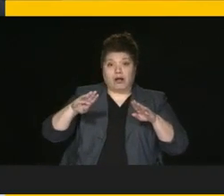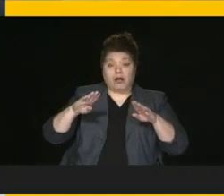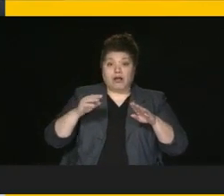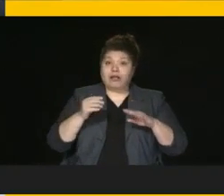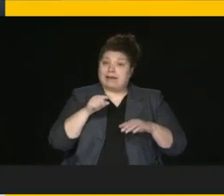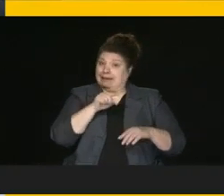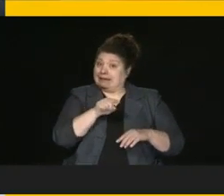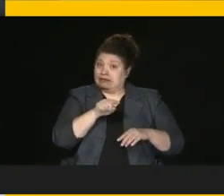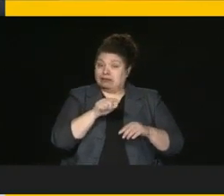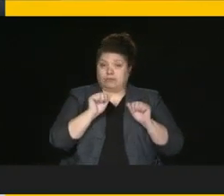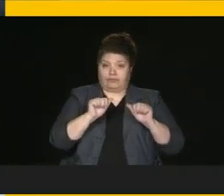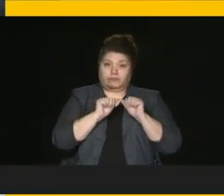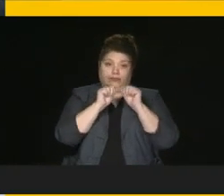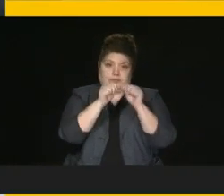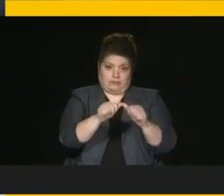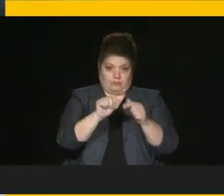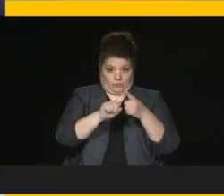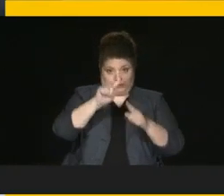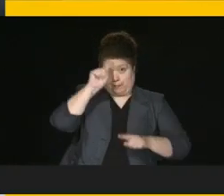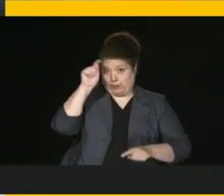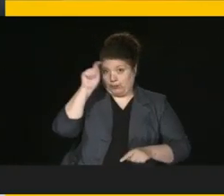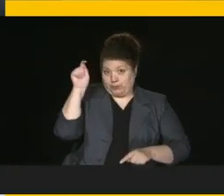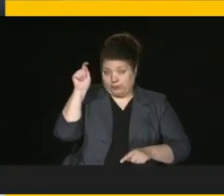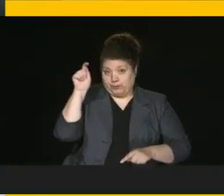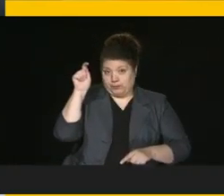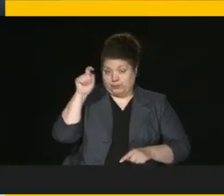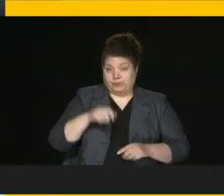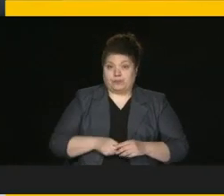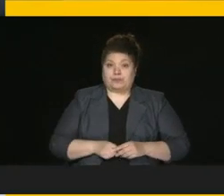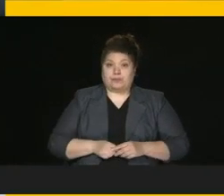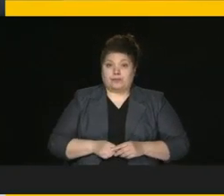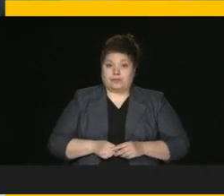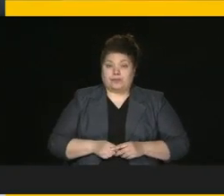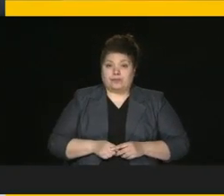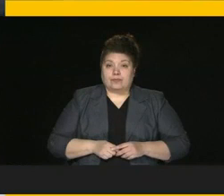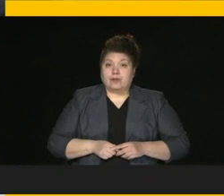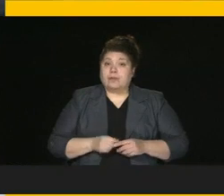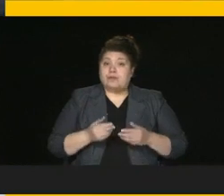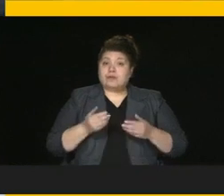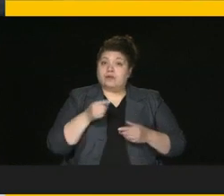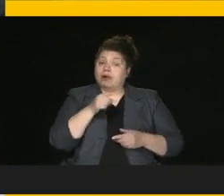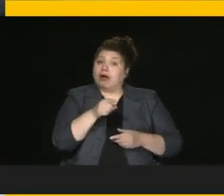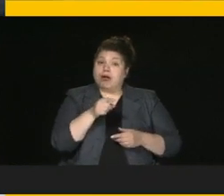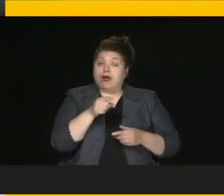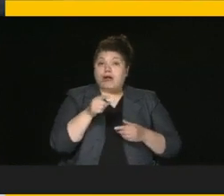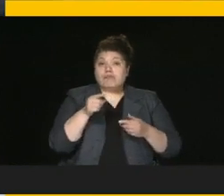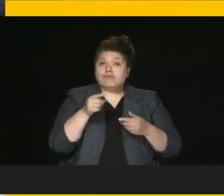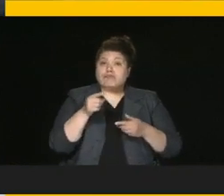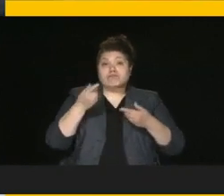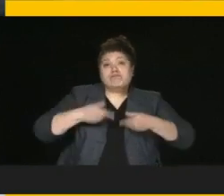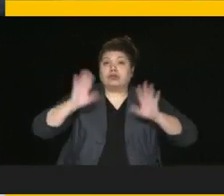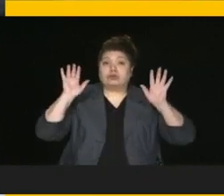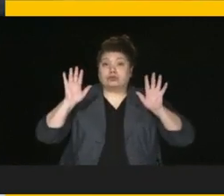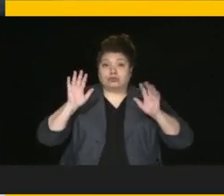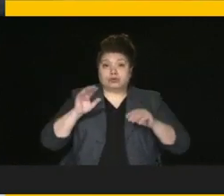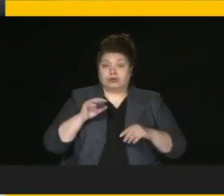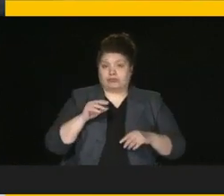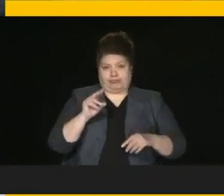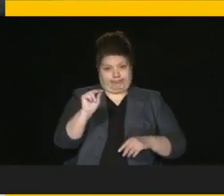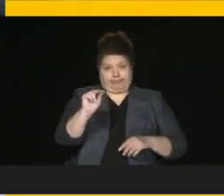But clearly, at that point, the epidemic will not be over. We expect some small